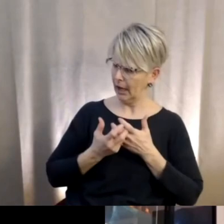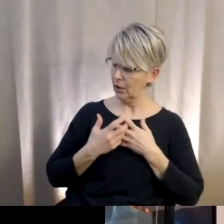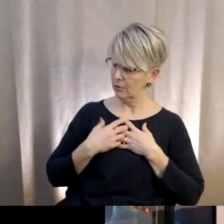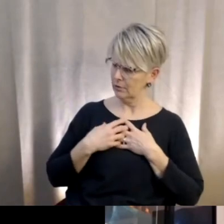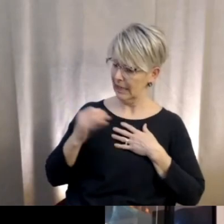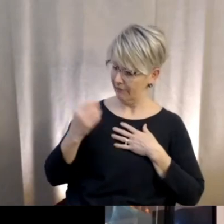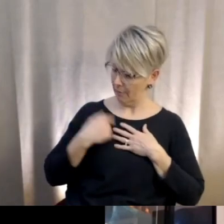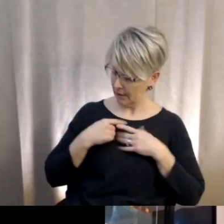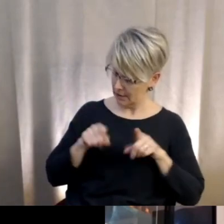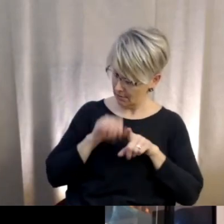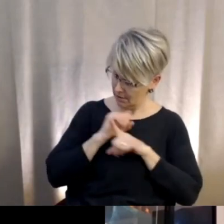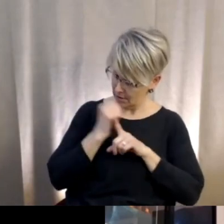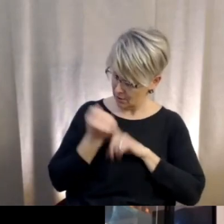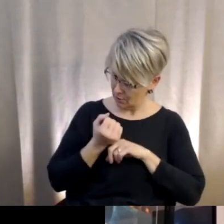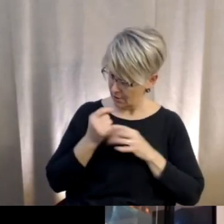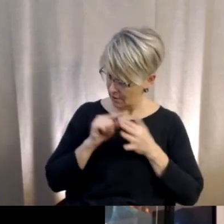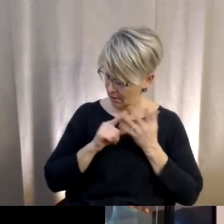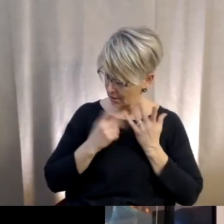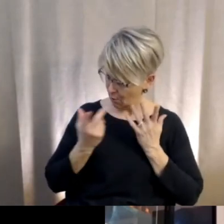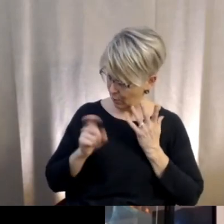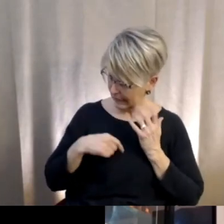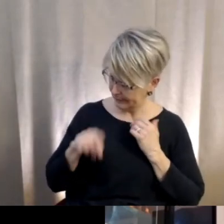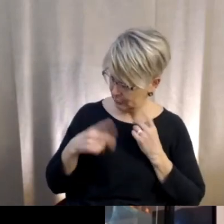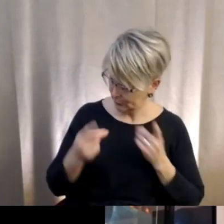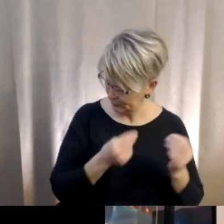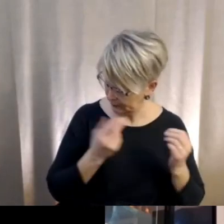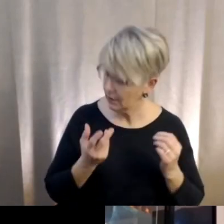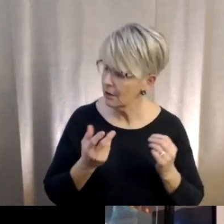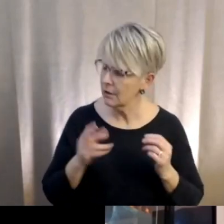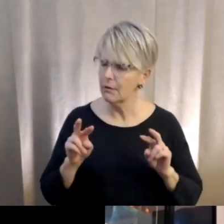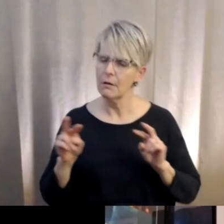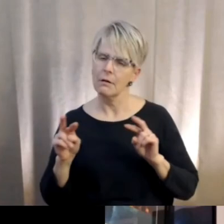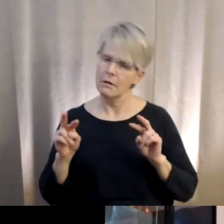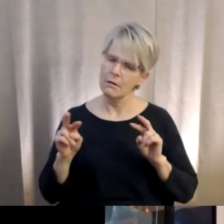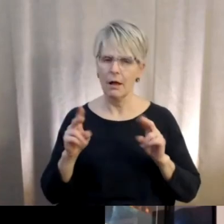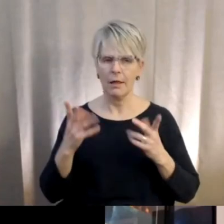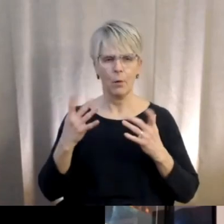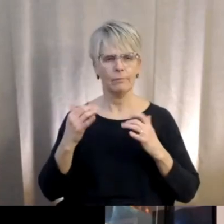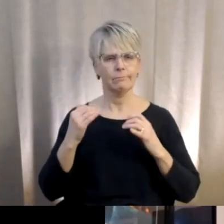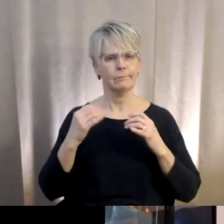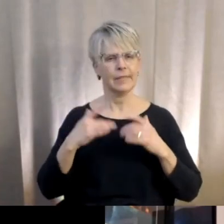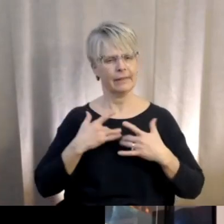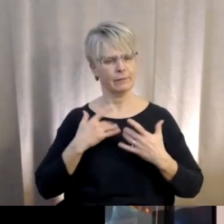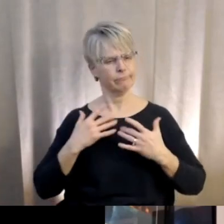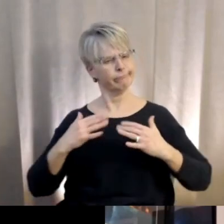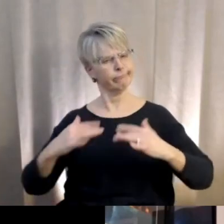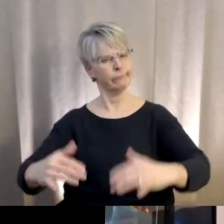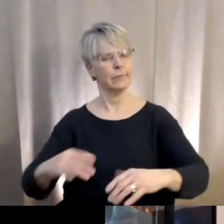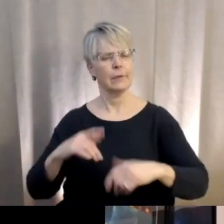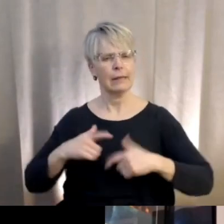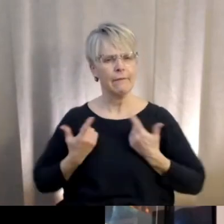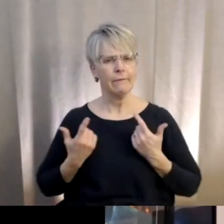position, I would just want this type of treatment too. So I can just live my life like everyone else is. If, that makes sense. Thank